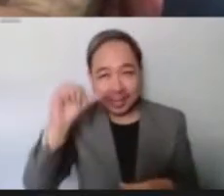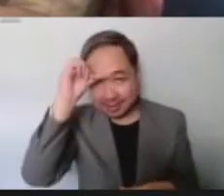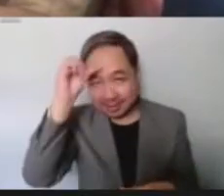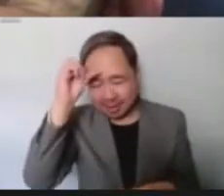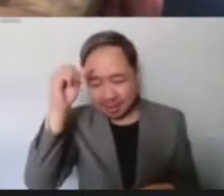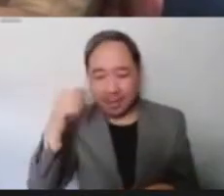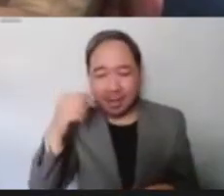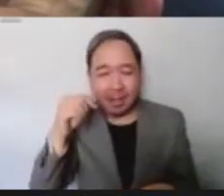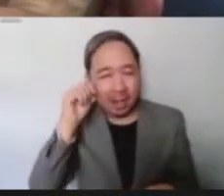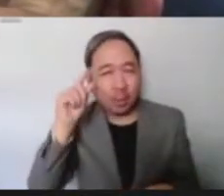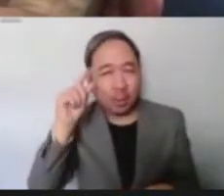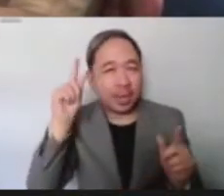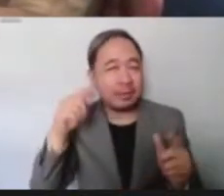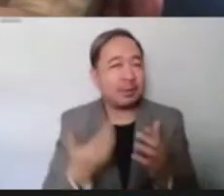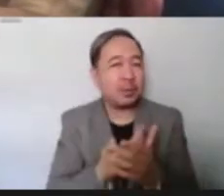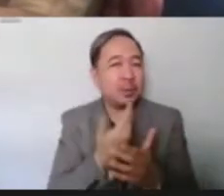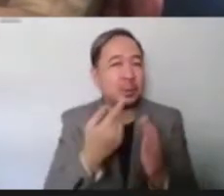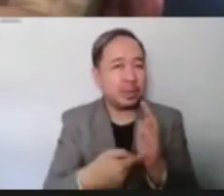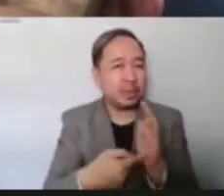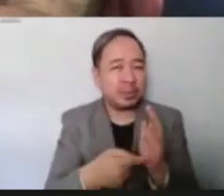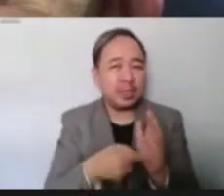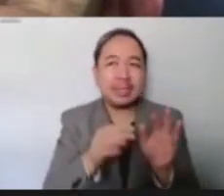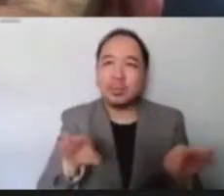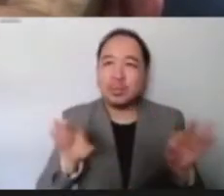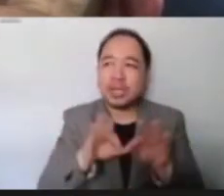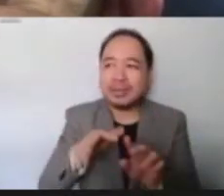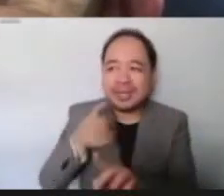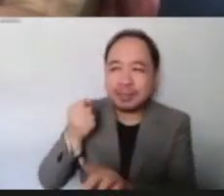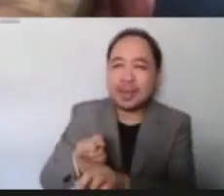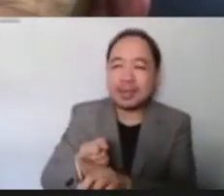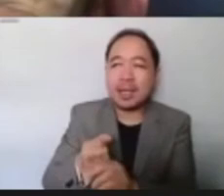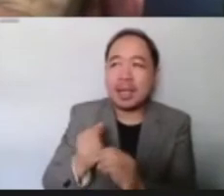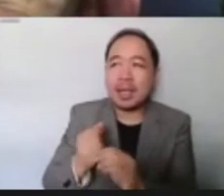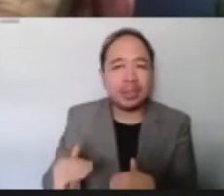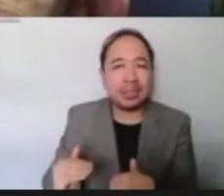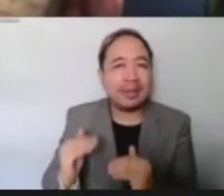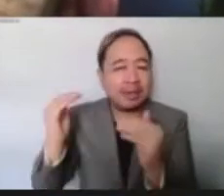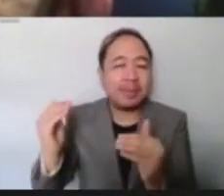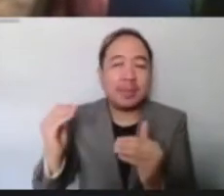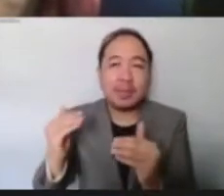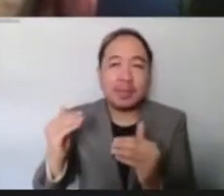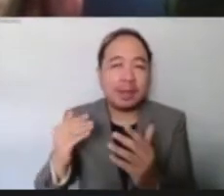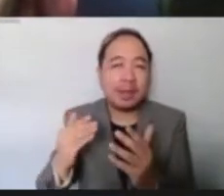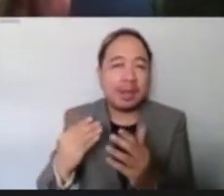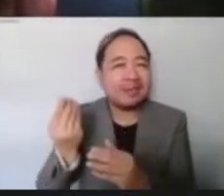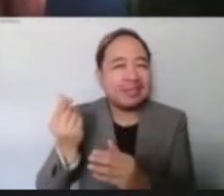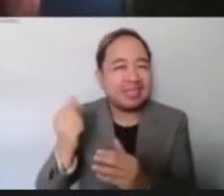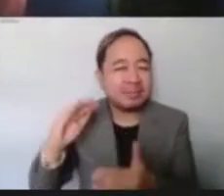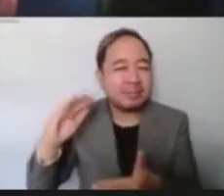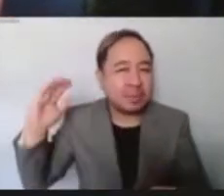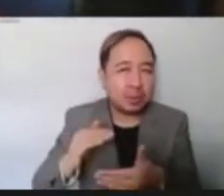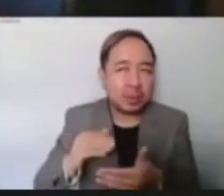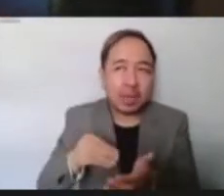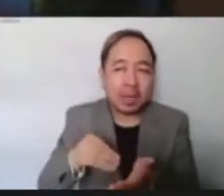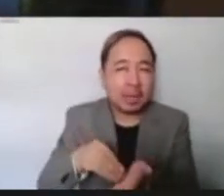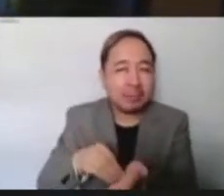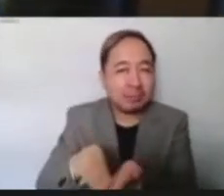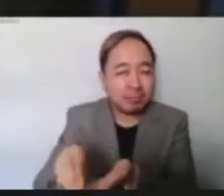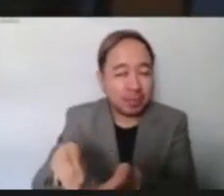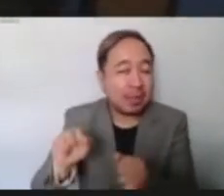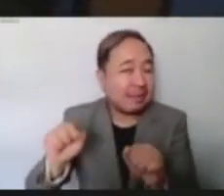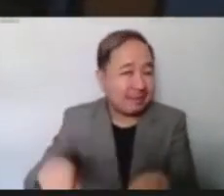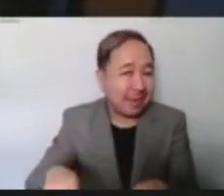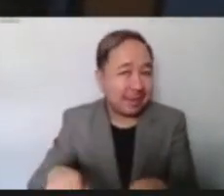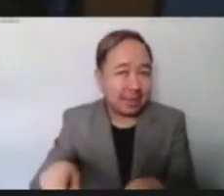technologies play a crucial role in the development of affordable accessible and adaptable Solutions in areas of low carbon